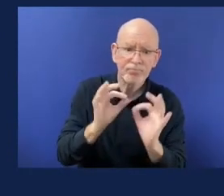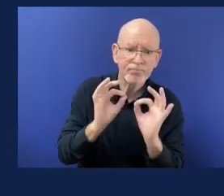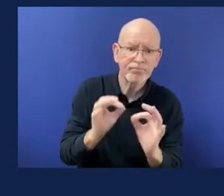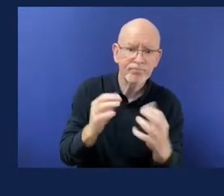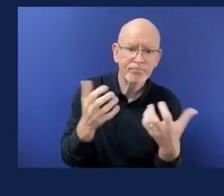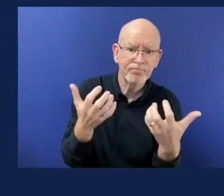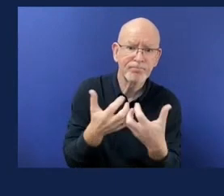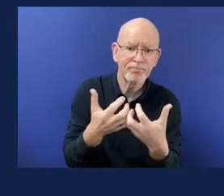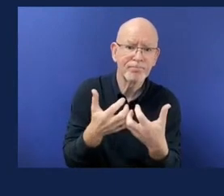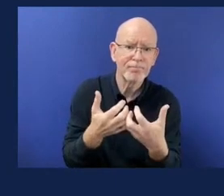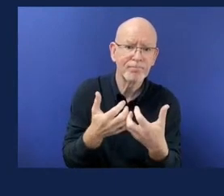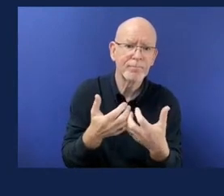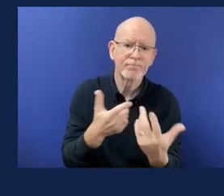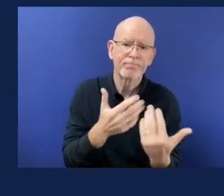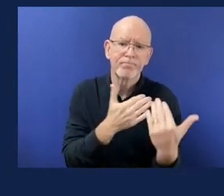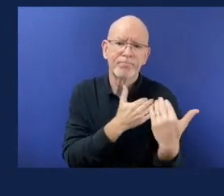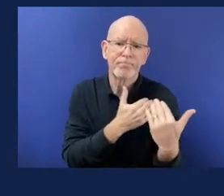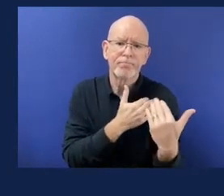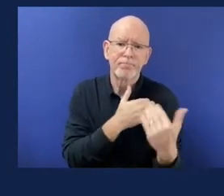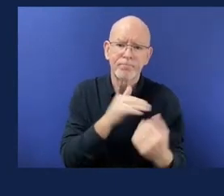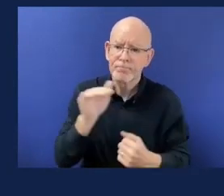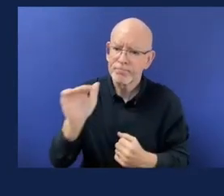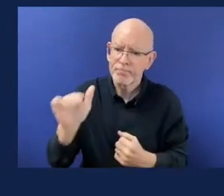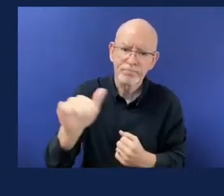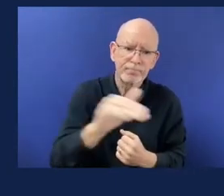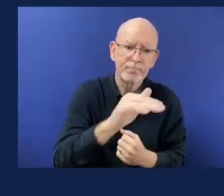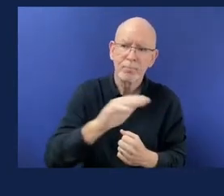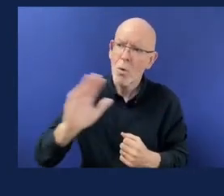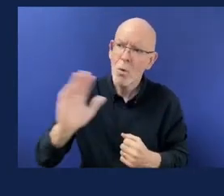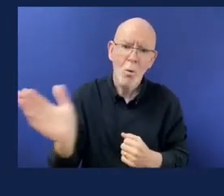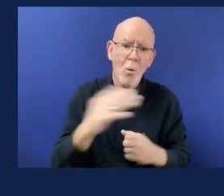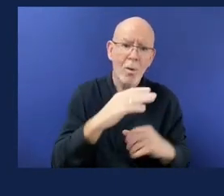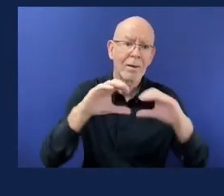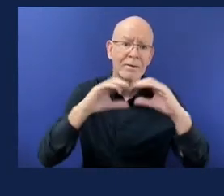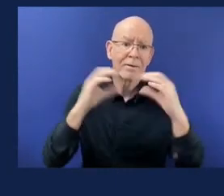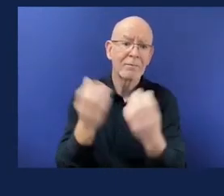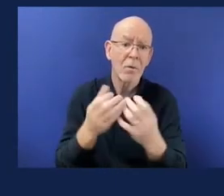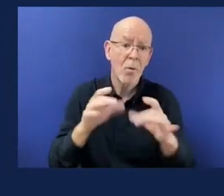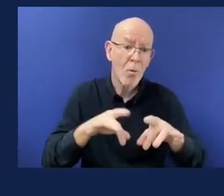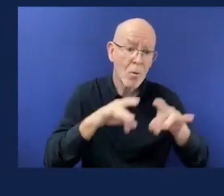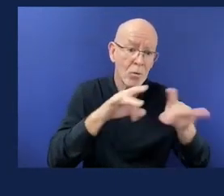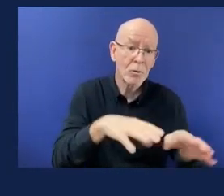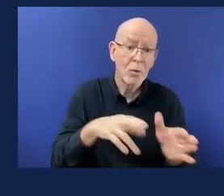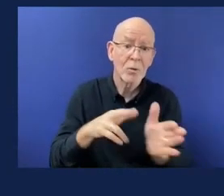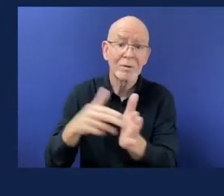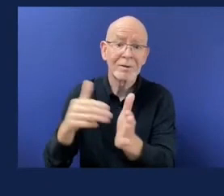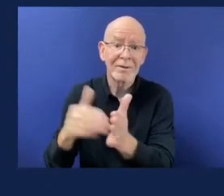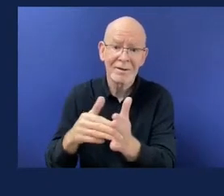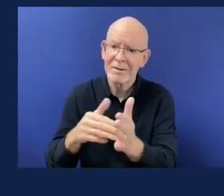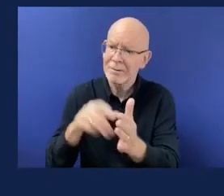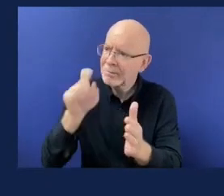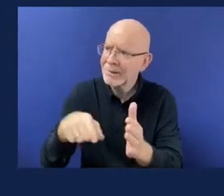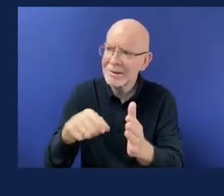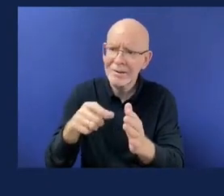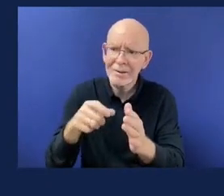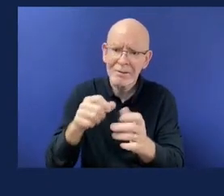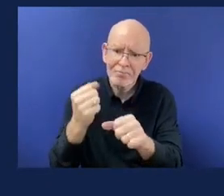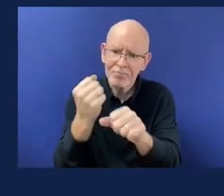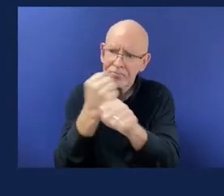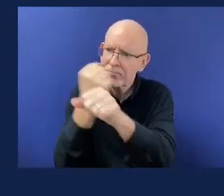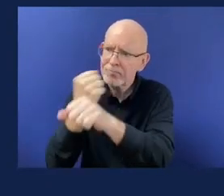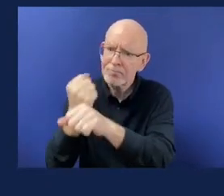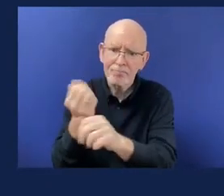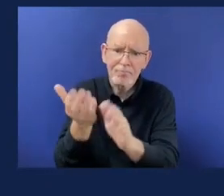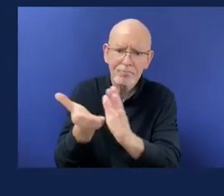of retrofitting going on at present. What that means is it'll really leave a legacy for disabled fans here in